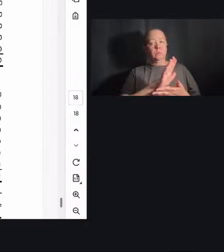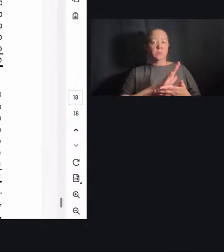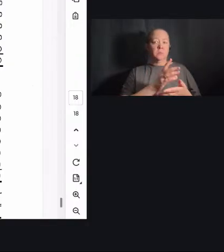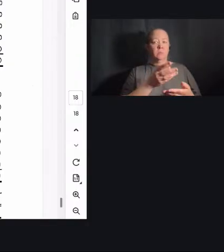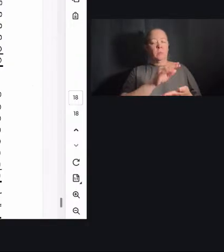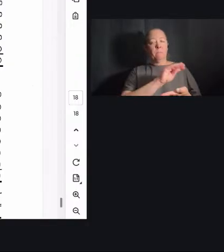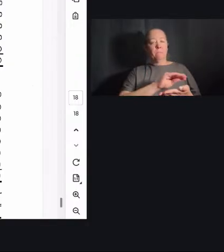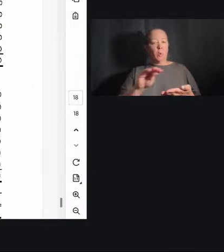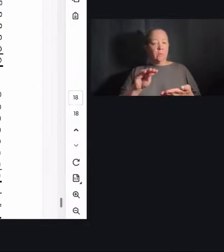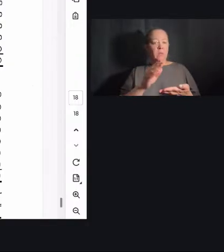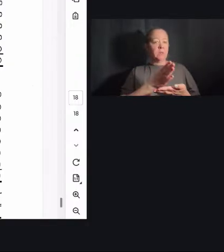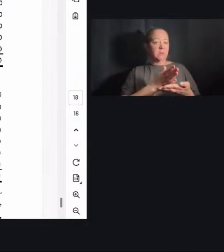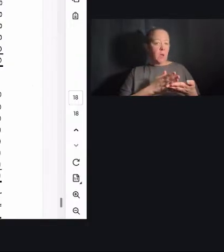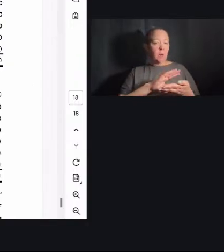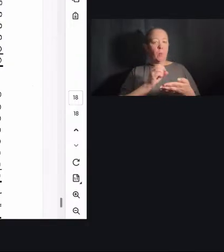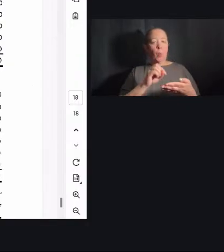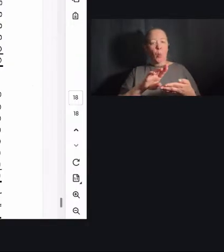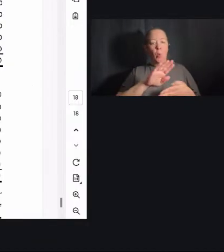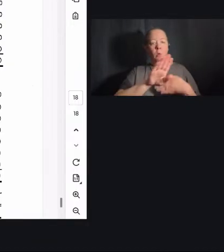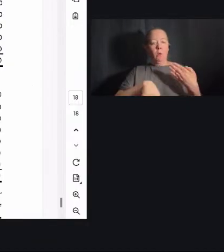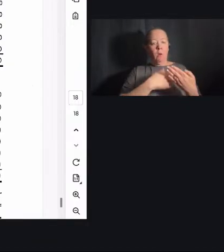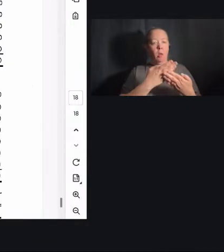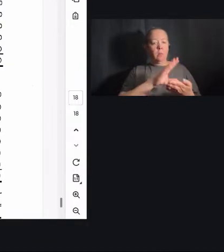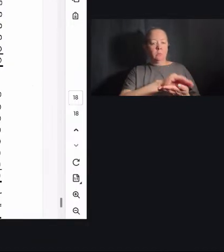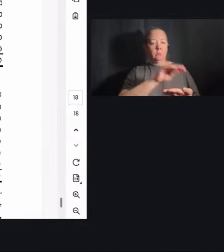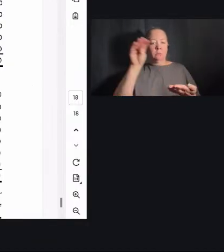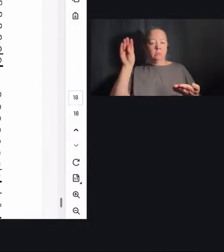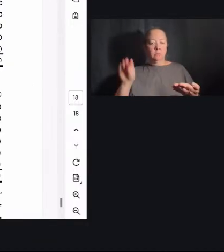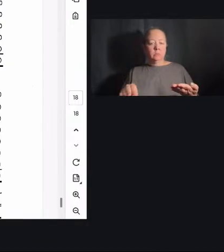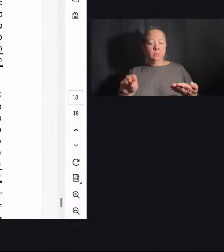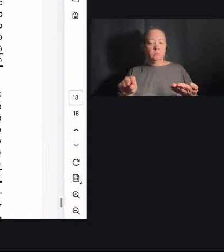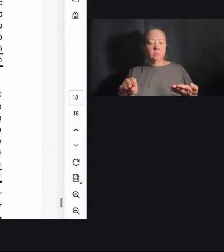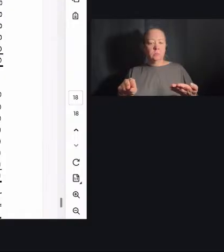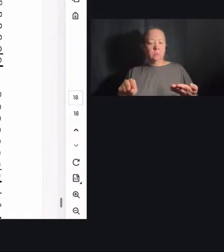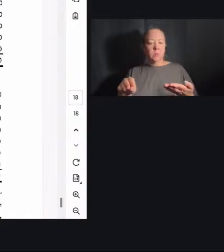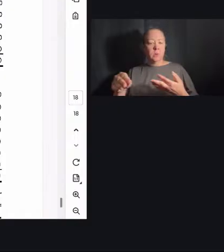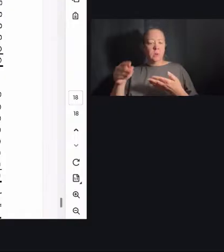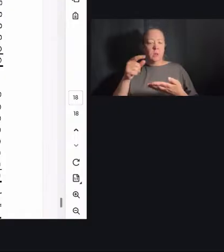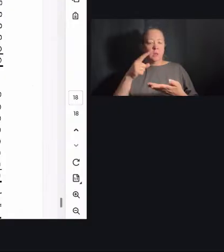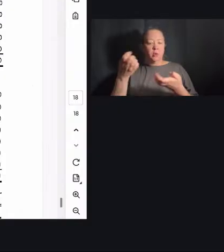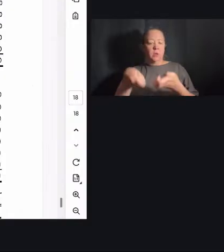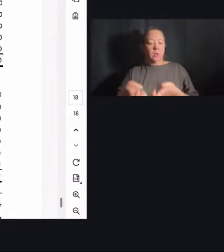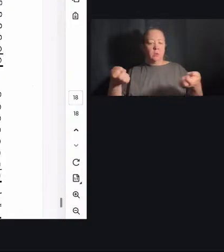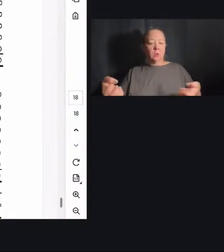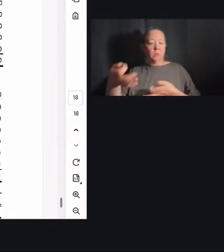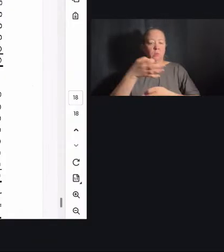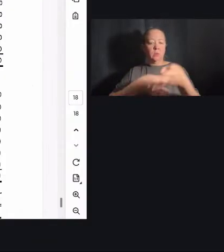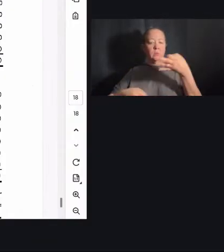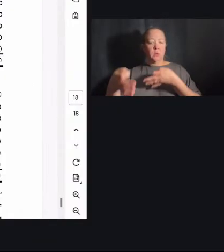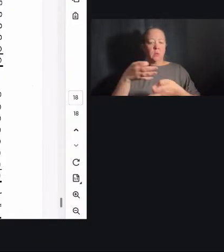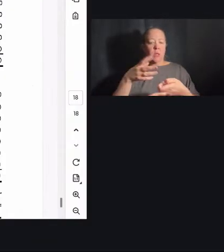replacement and deleting the food scrap program for the time being. I concur.